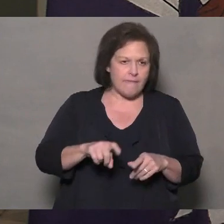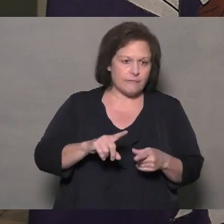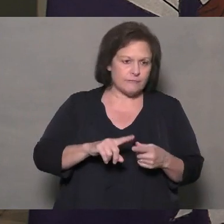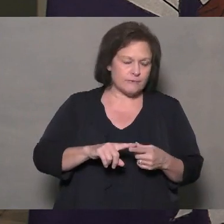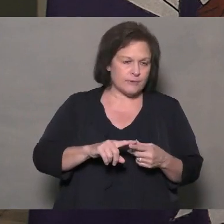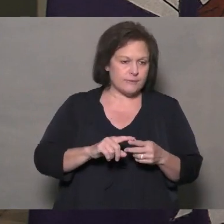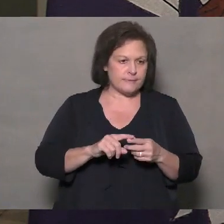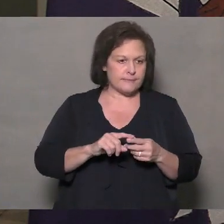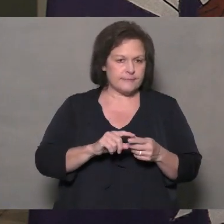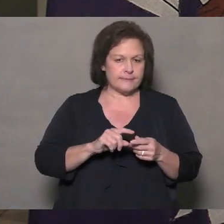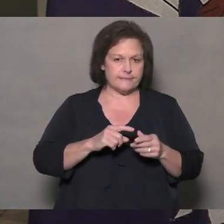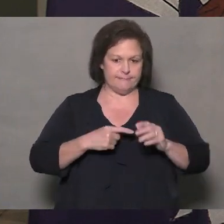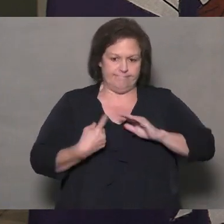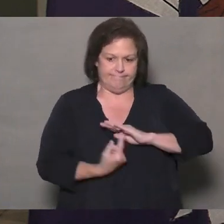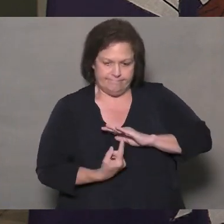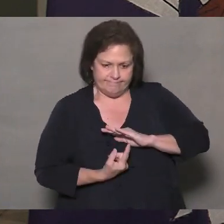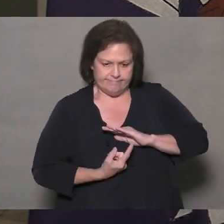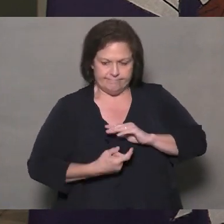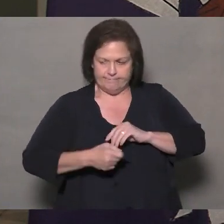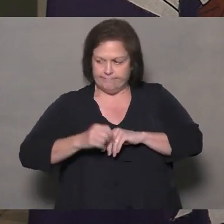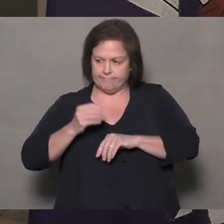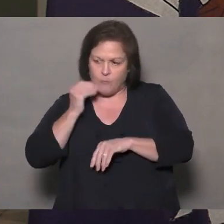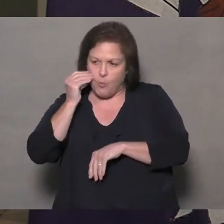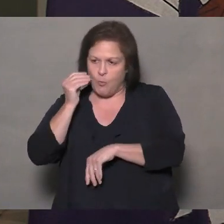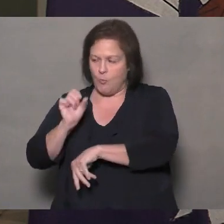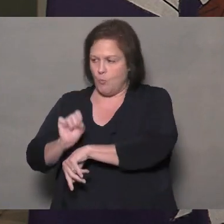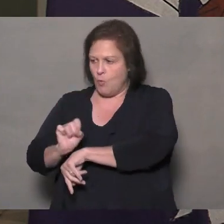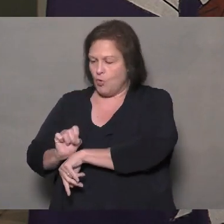of quarantine and remote work,